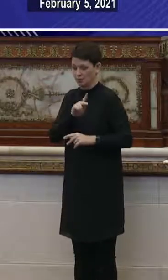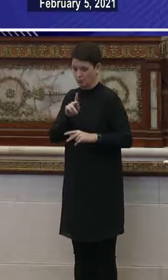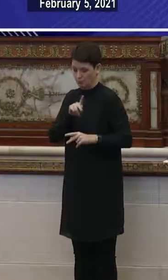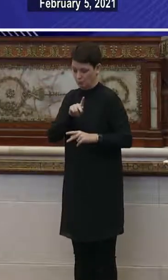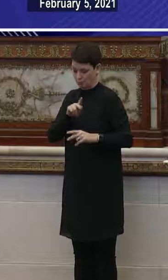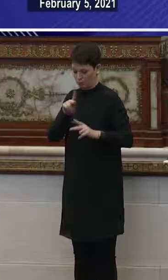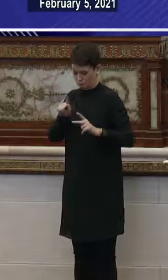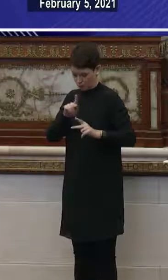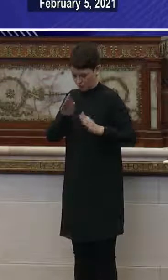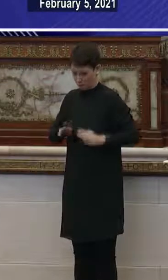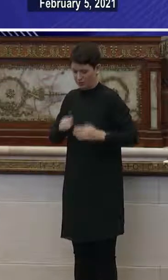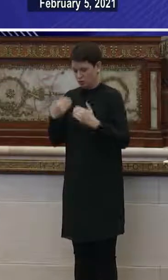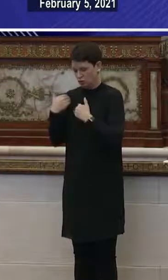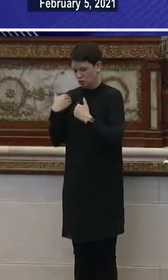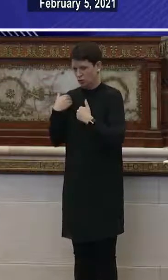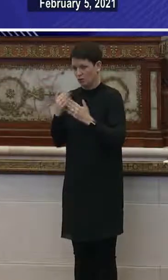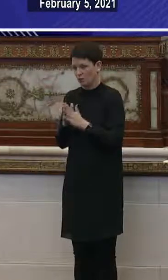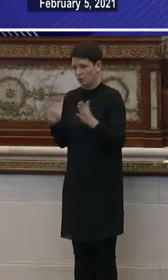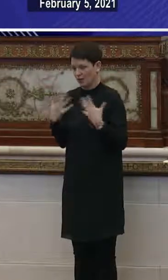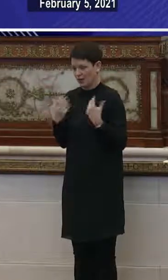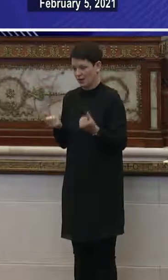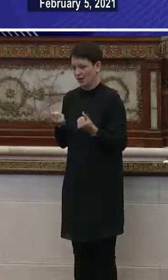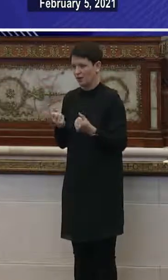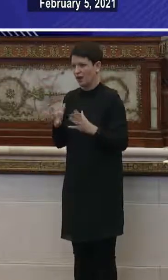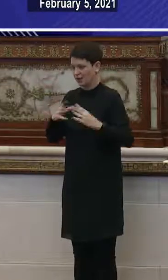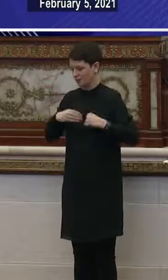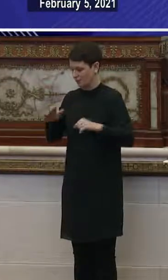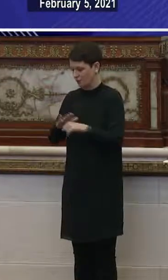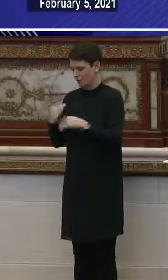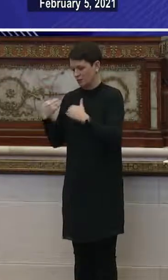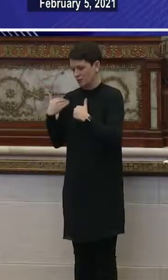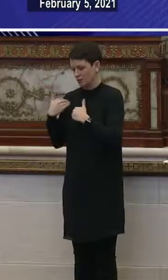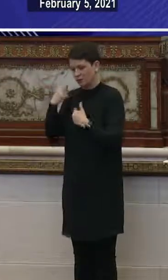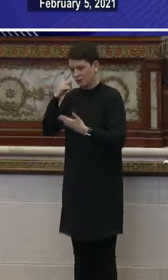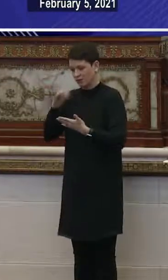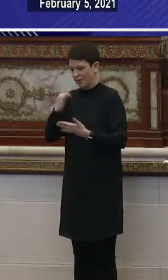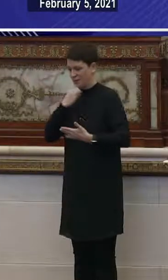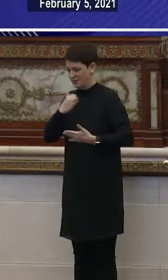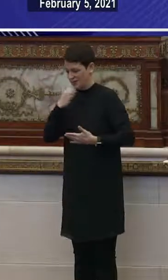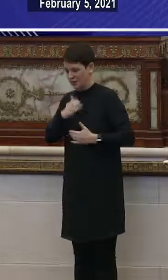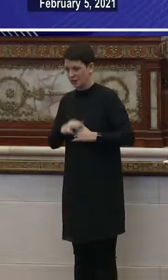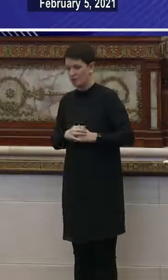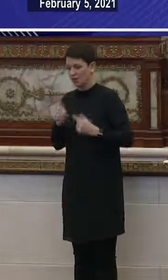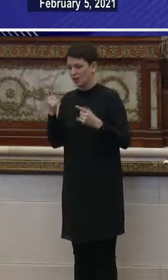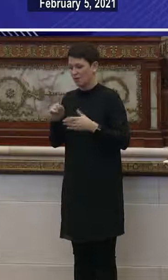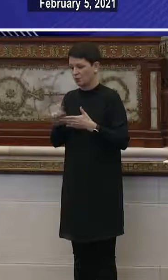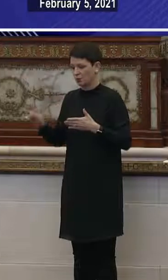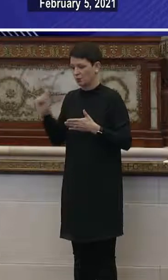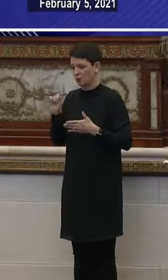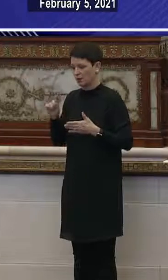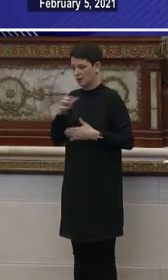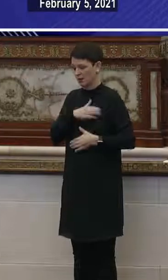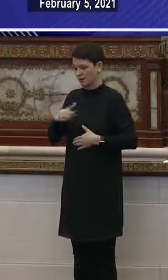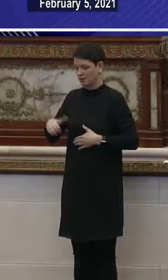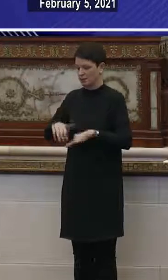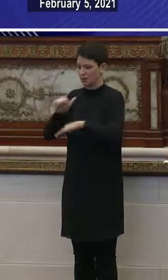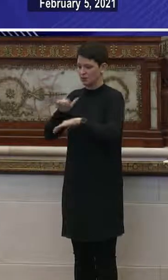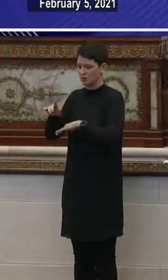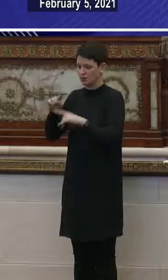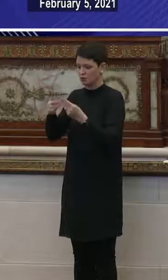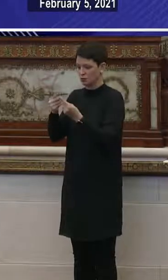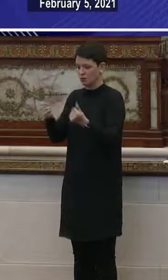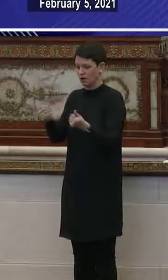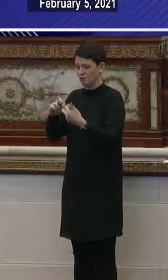Department of Public Health, I bear the ultimate responsibility for that mistake. 1 week ago, Mayor Kenney sent a letter to me to rectify that